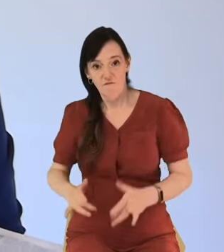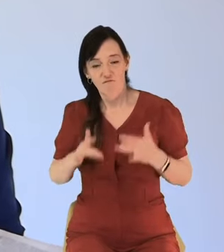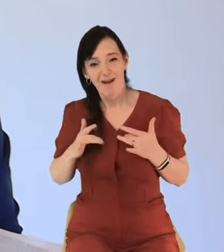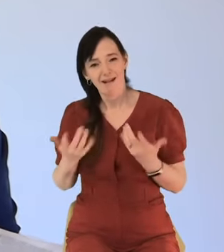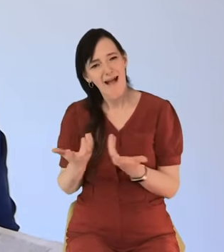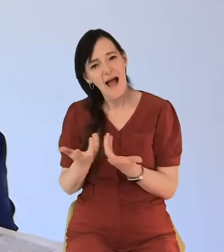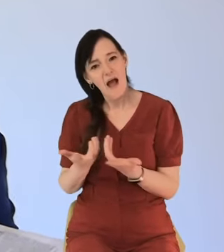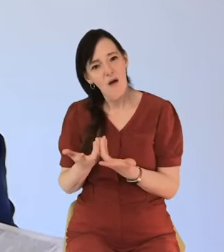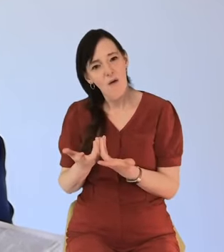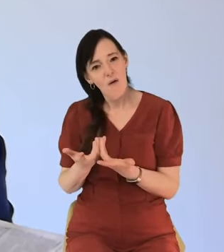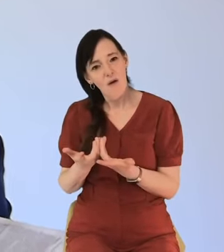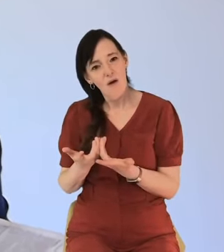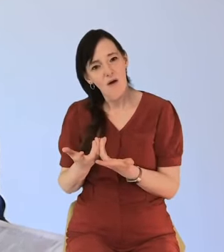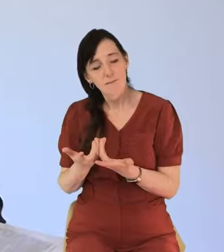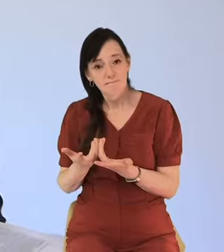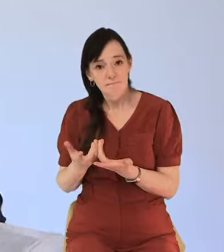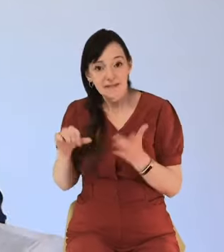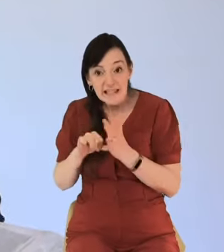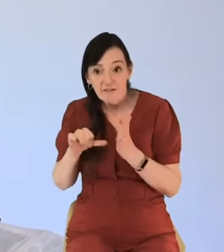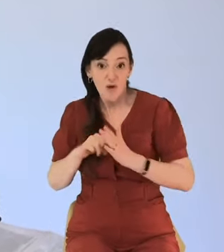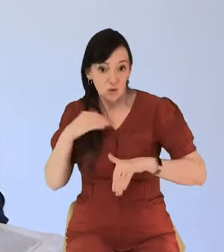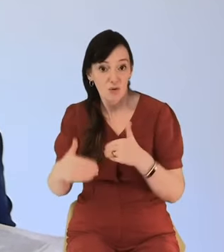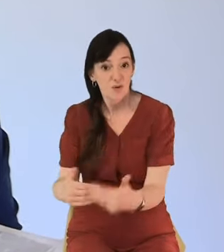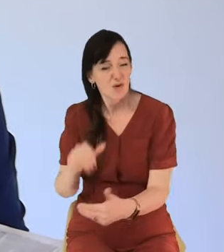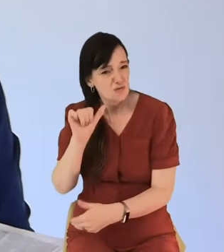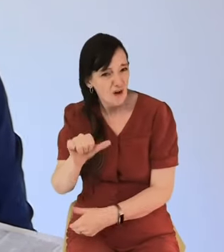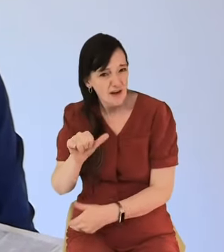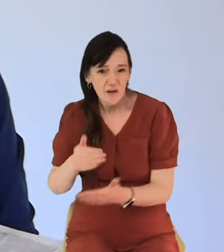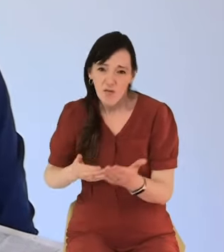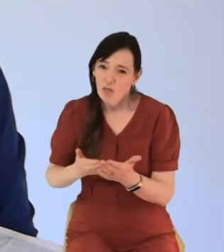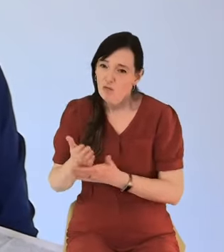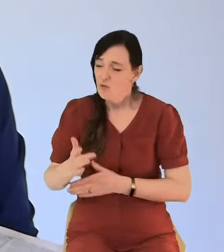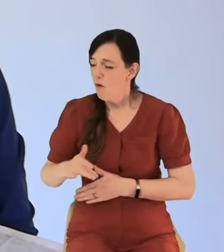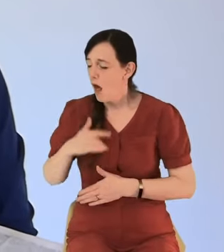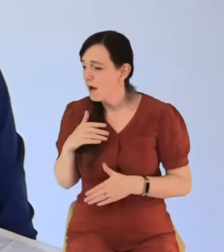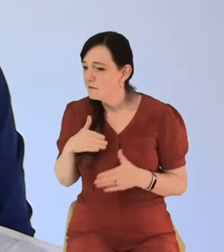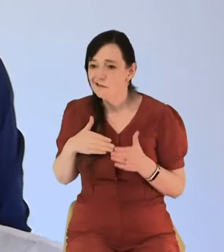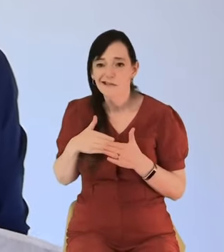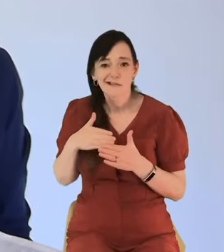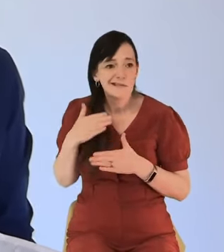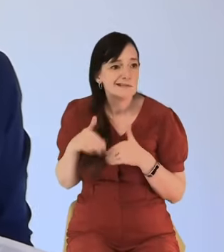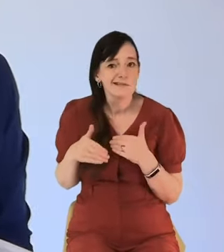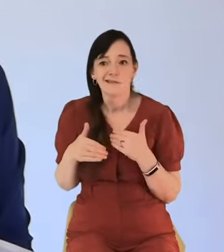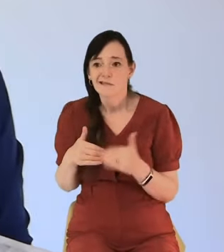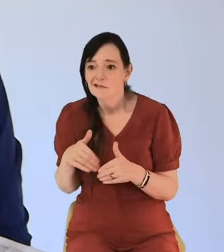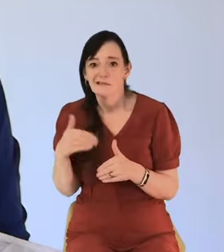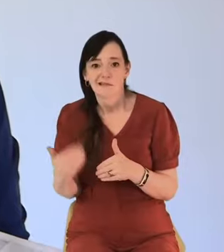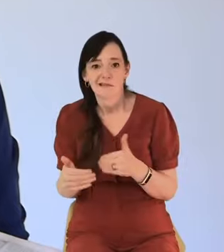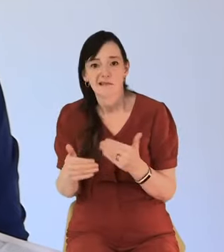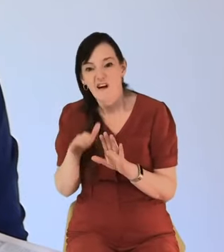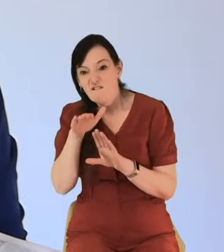It's hard to keep going through the grind of life if there's nothing to look forward to.